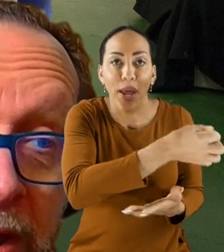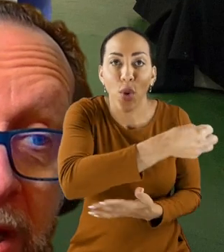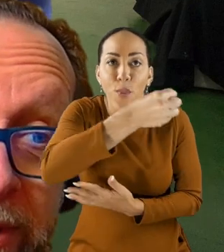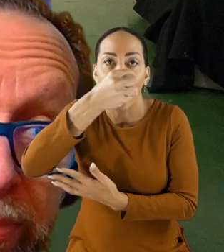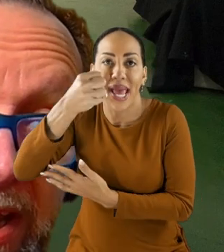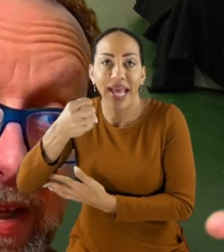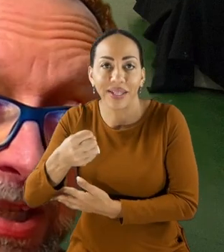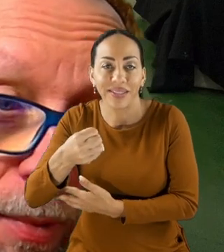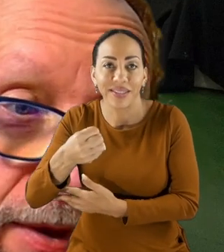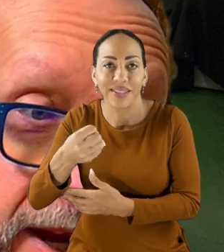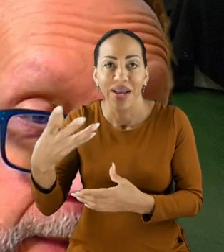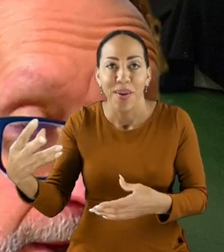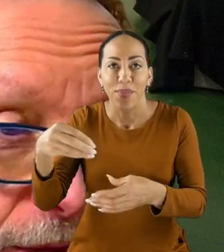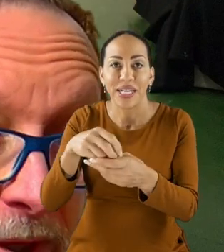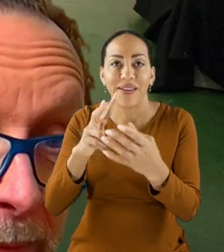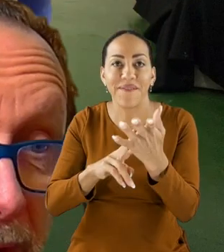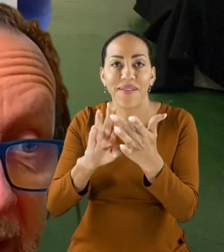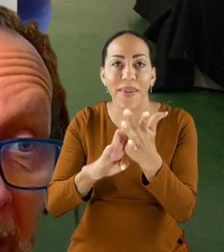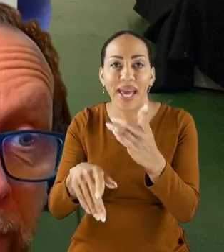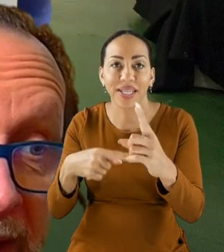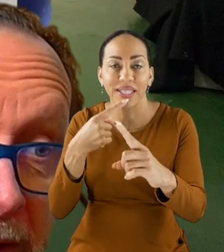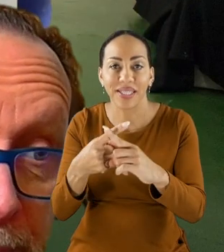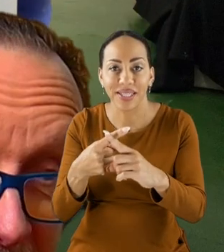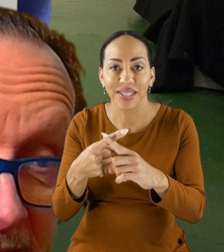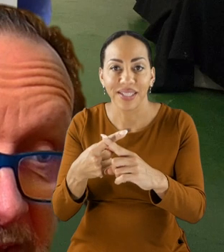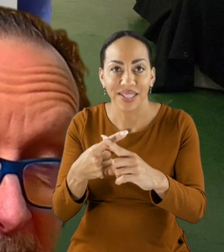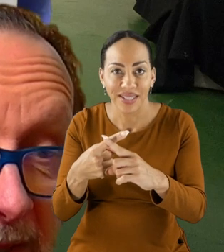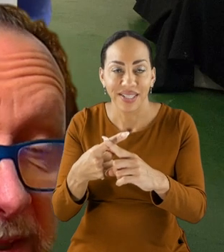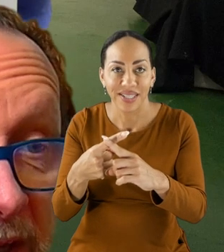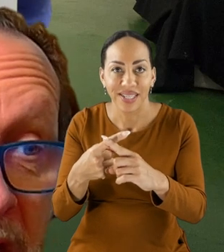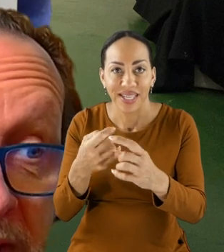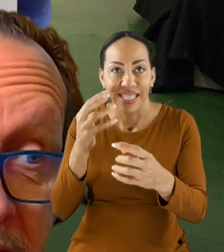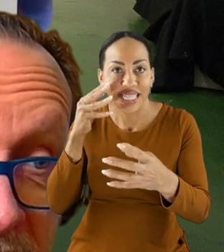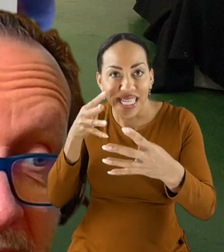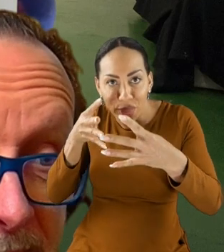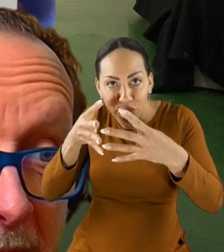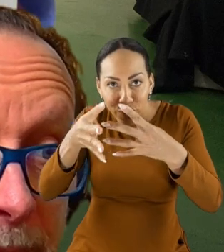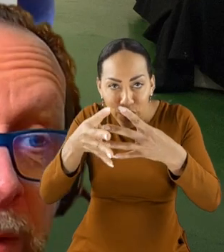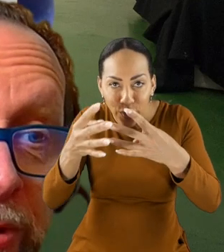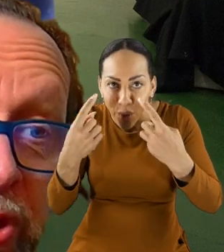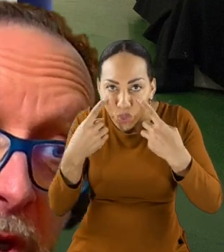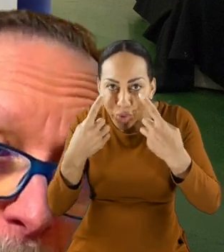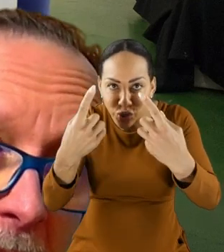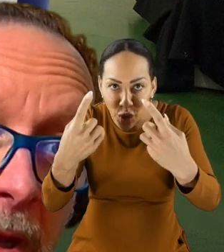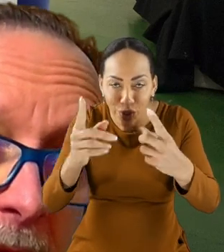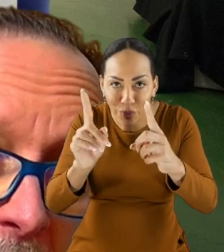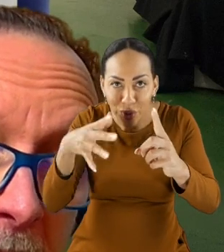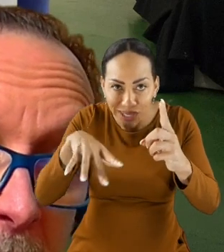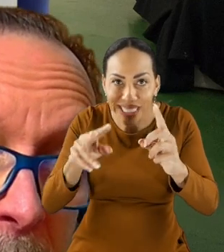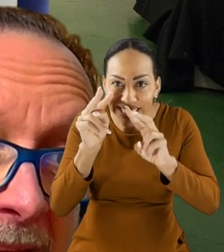all. And when you bring it into this program, you can then put it into the mix, and so the transparent part will just show the